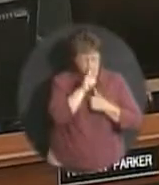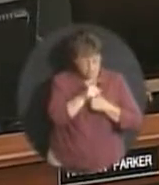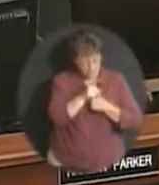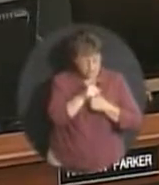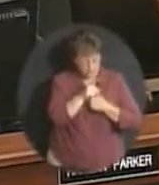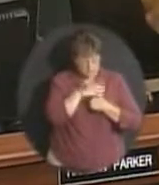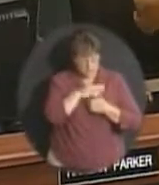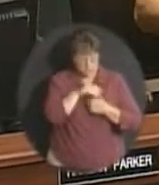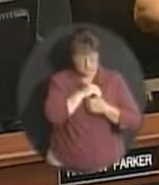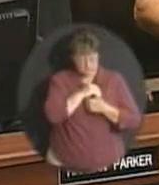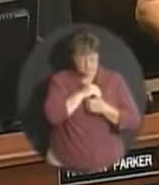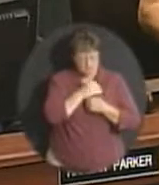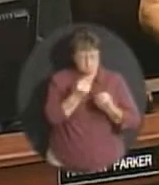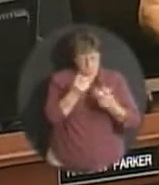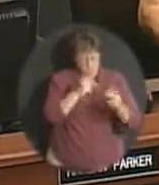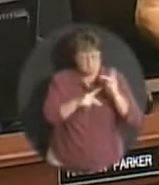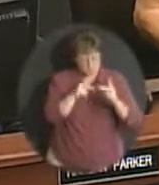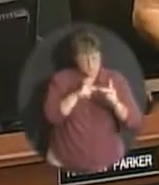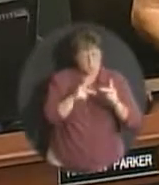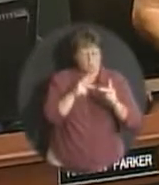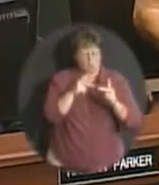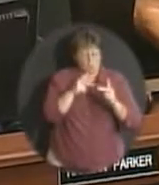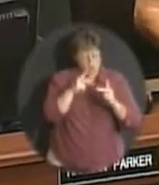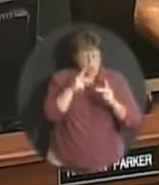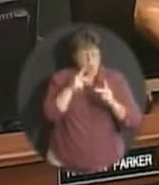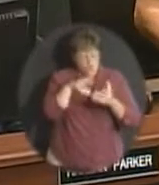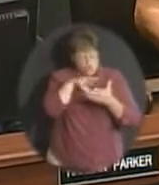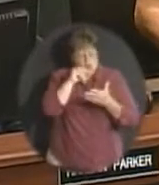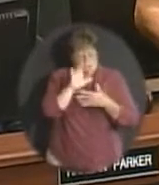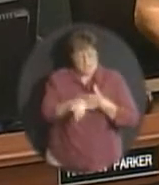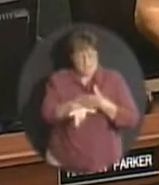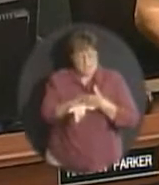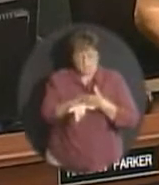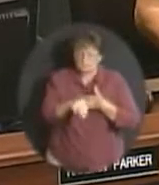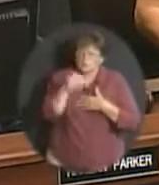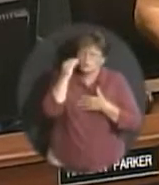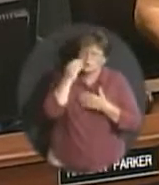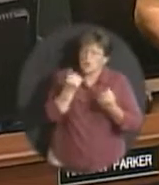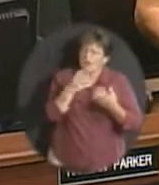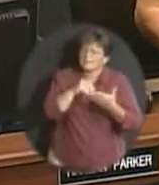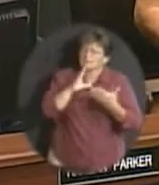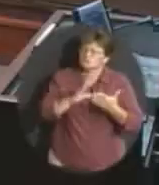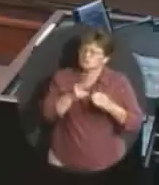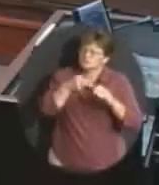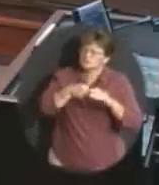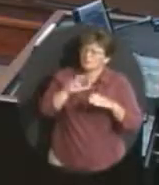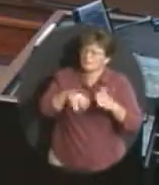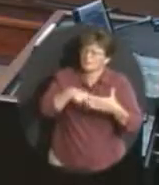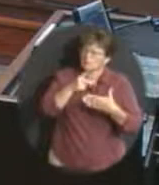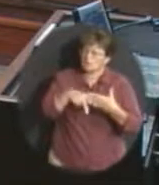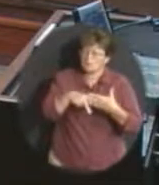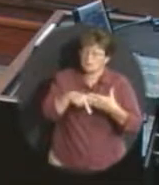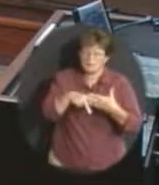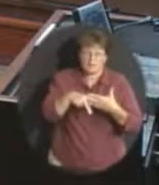By September, we'd have a good idea about how many student athletes have participated in that? Absolutely. Okay, thank you.